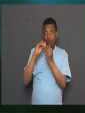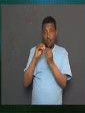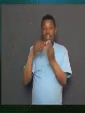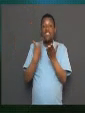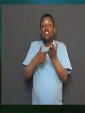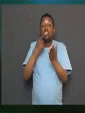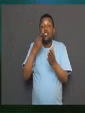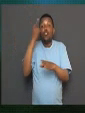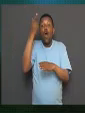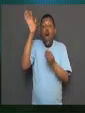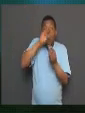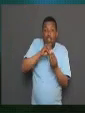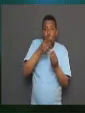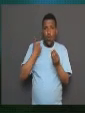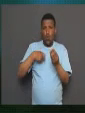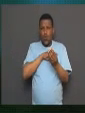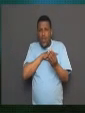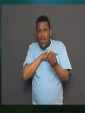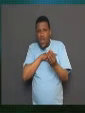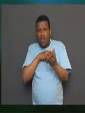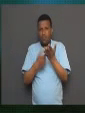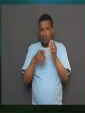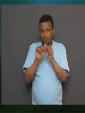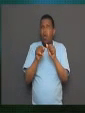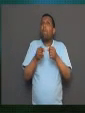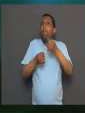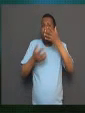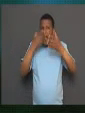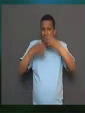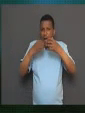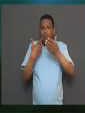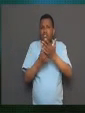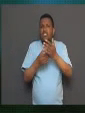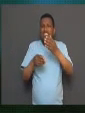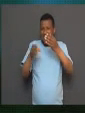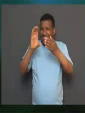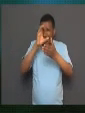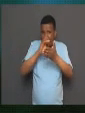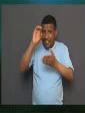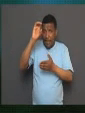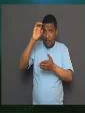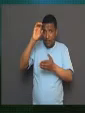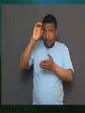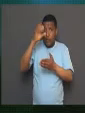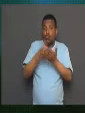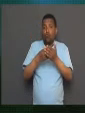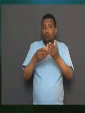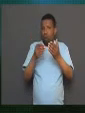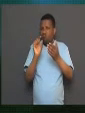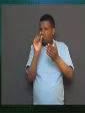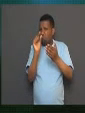This is also where meteorites burn up and disintegrate due to friction.